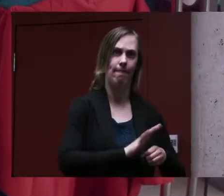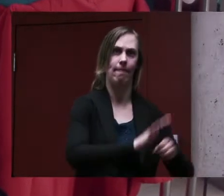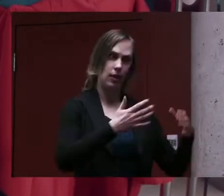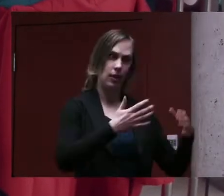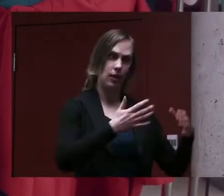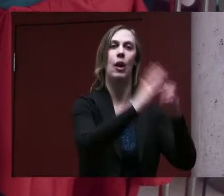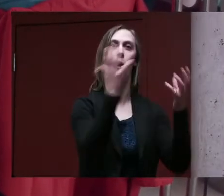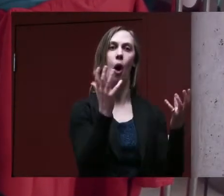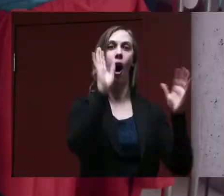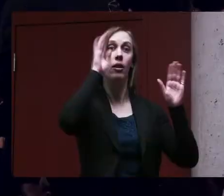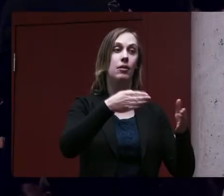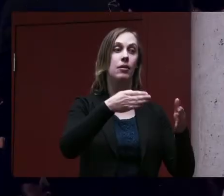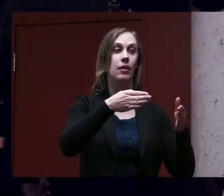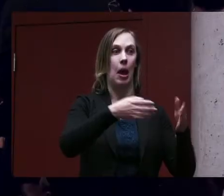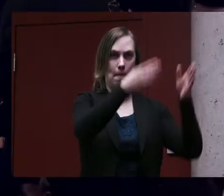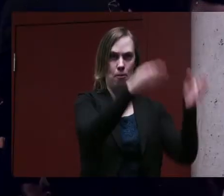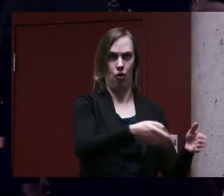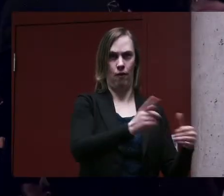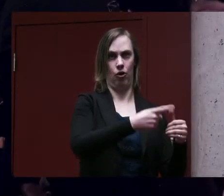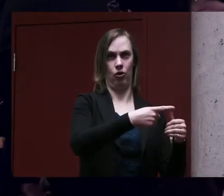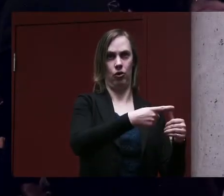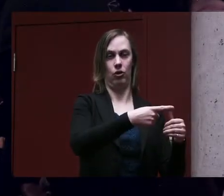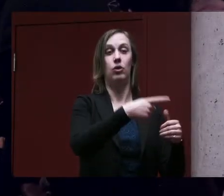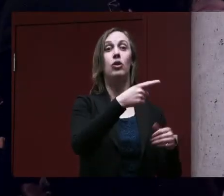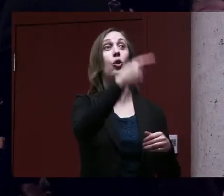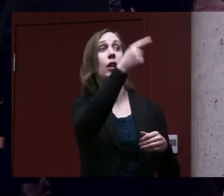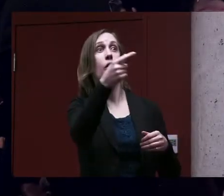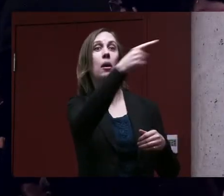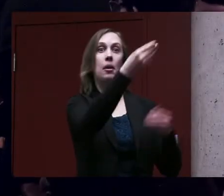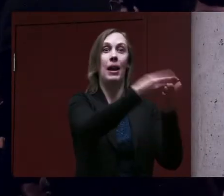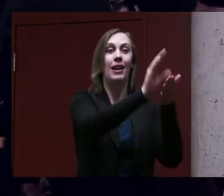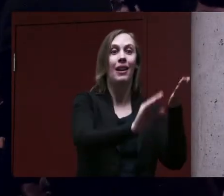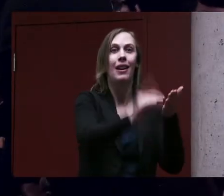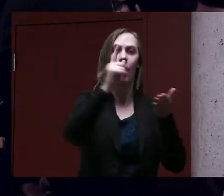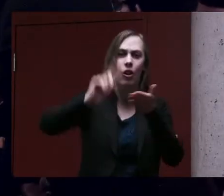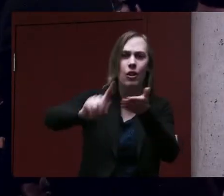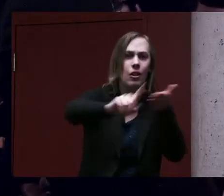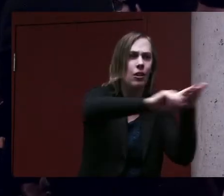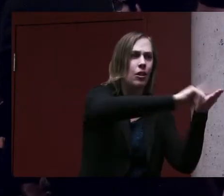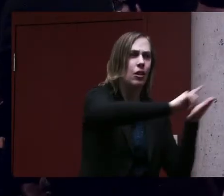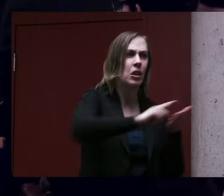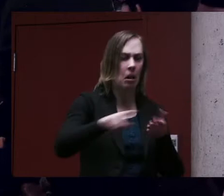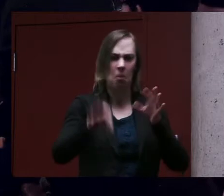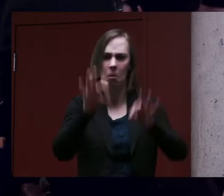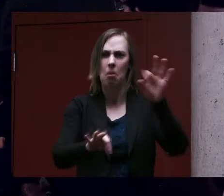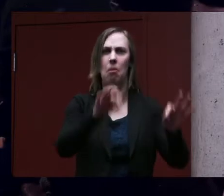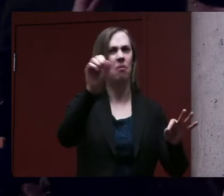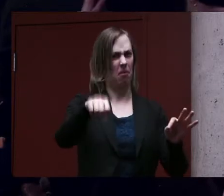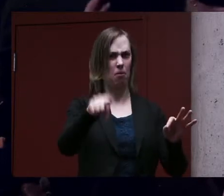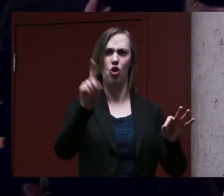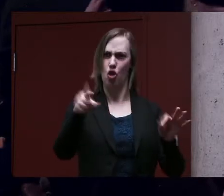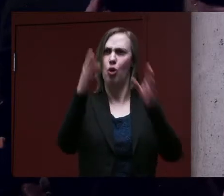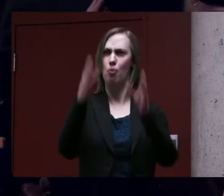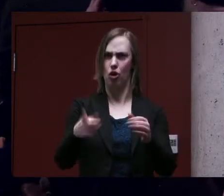approach. And even the government funded reports support that notion, although there's lots of